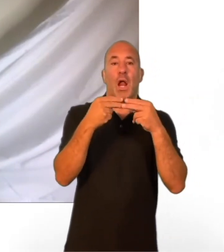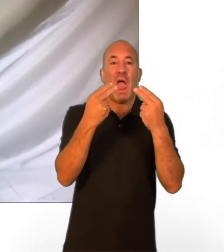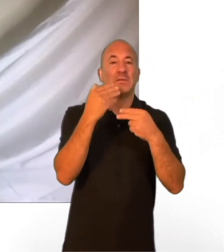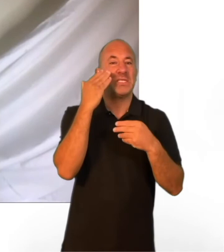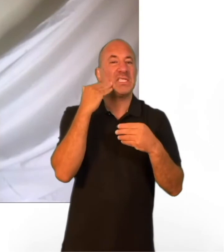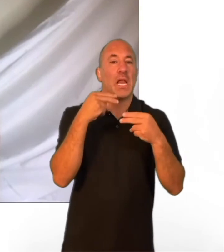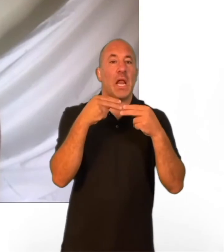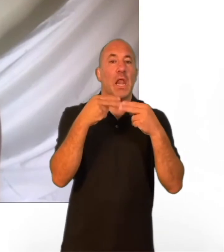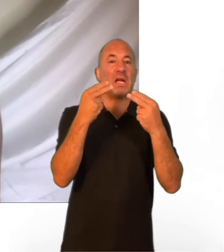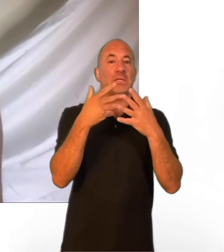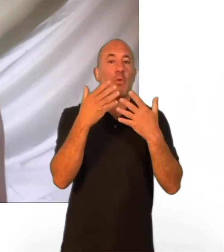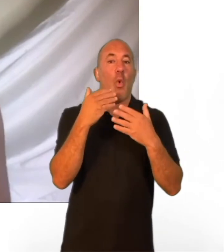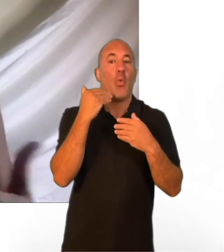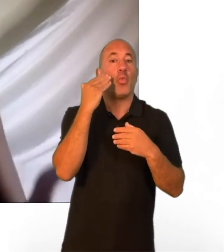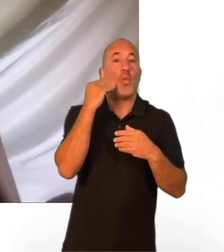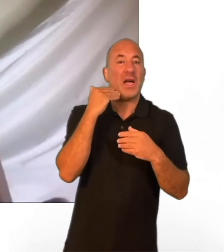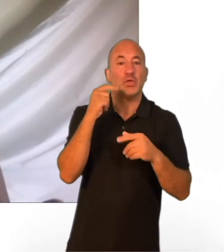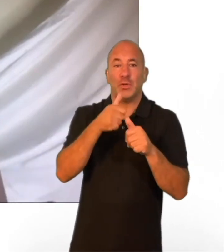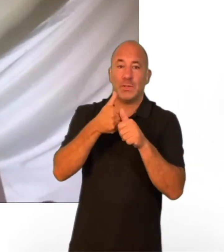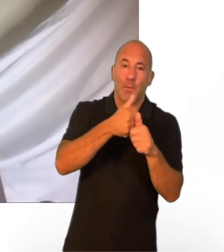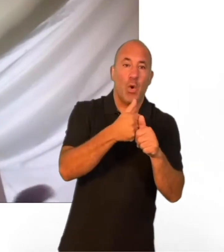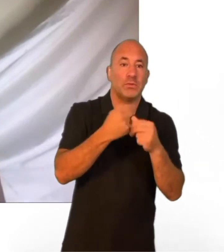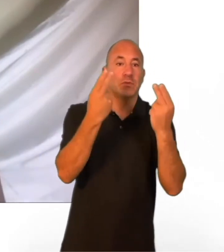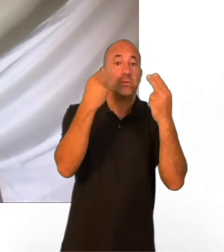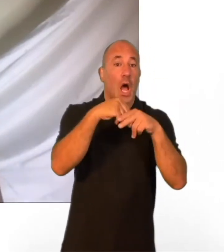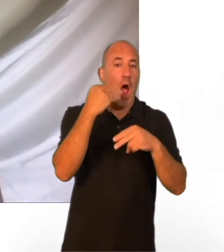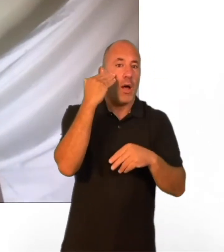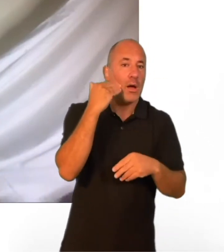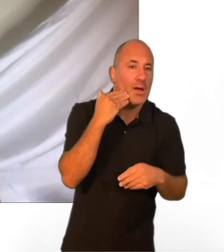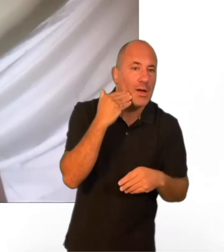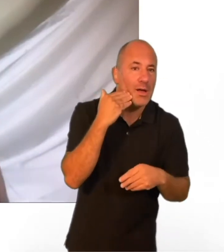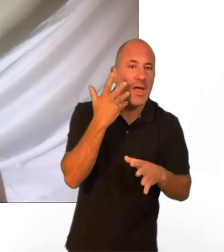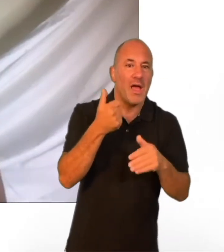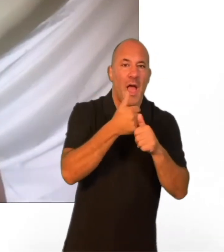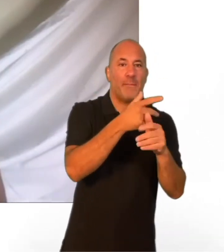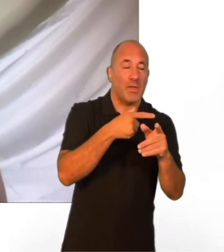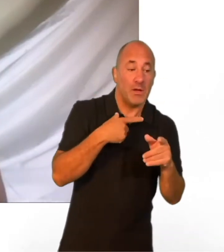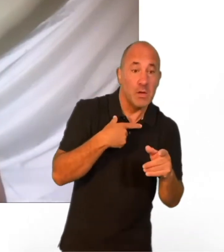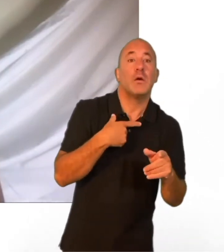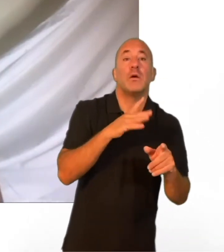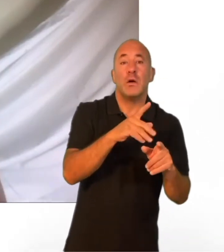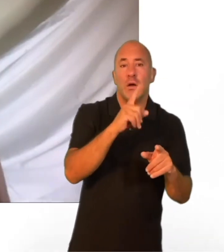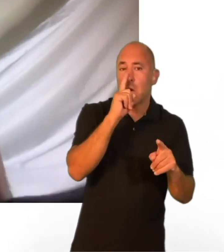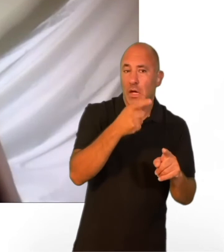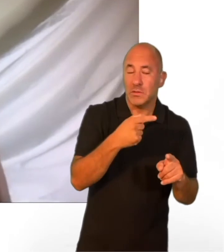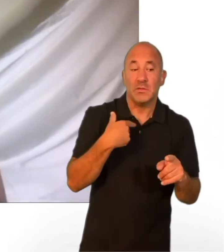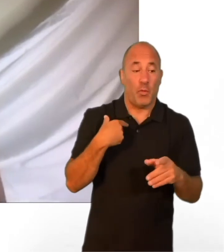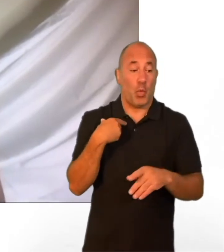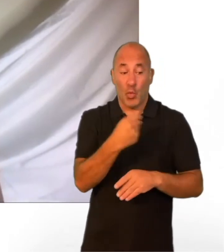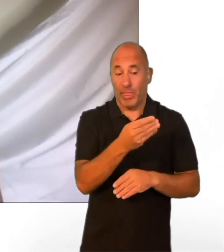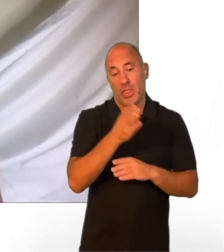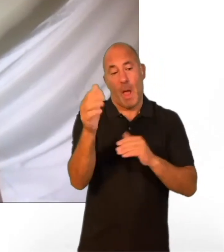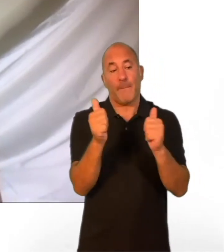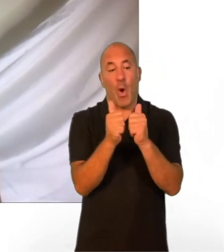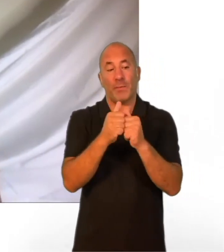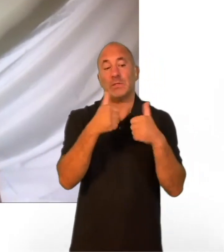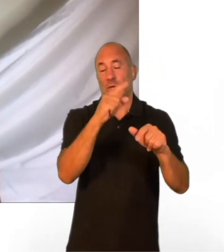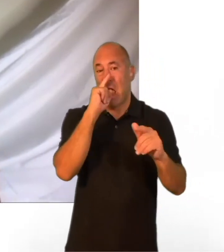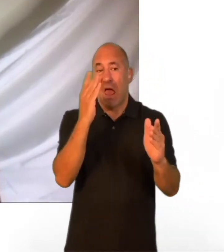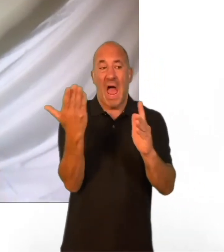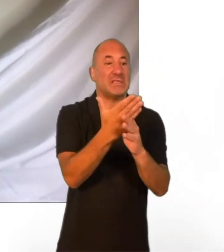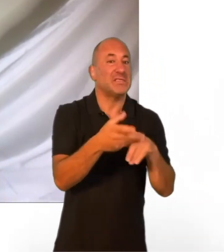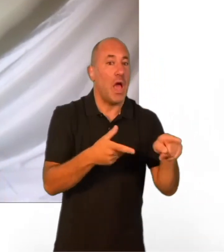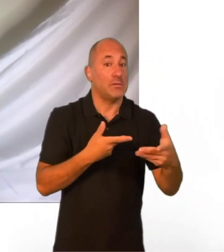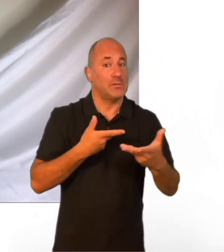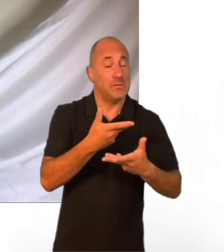supporting your darker skinned friends, like helping them, access things that might not be possible if you weren't going with them to their appointments,